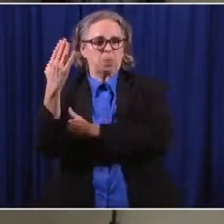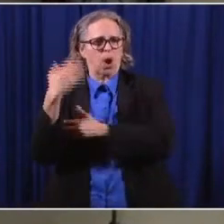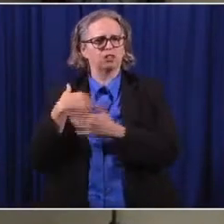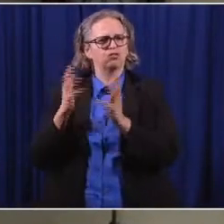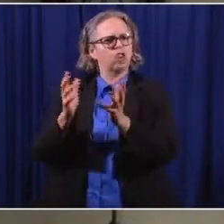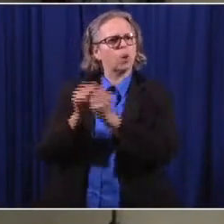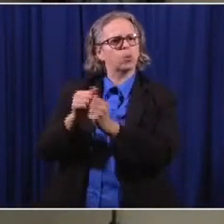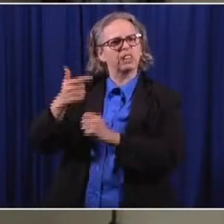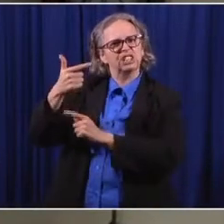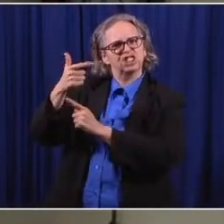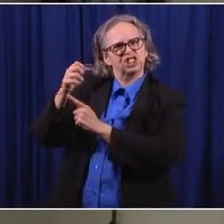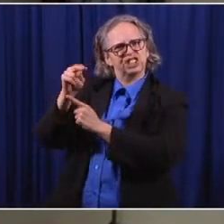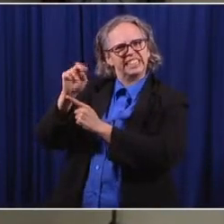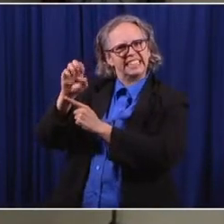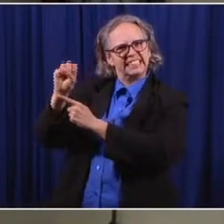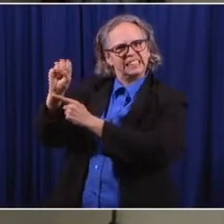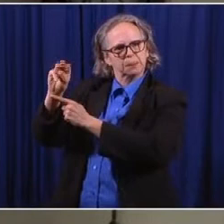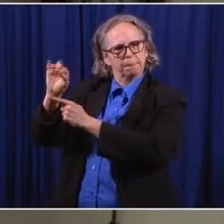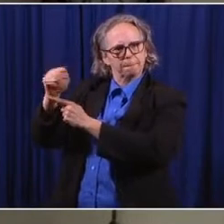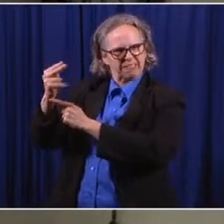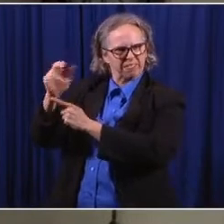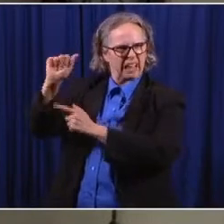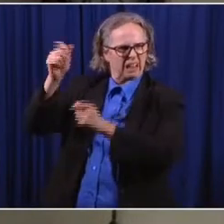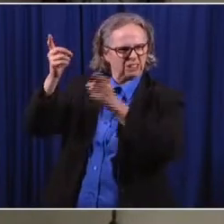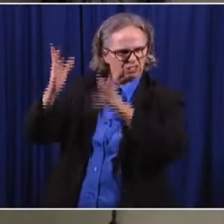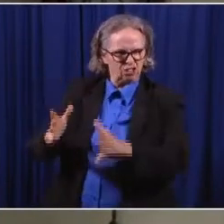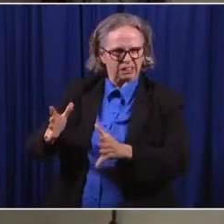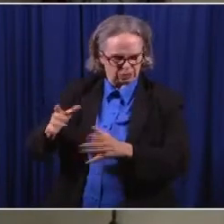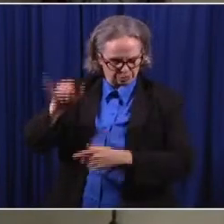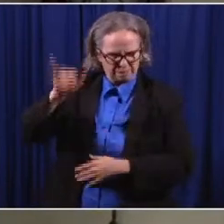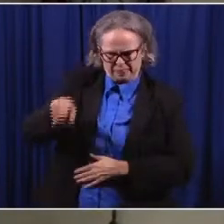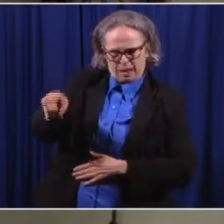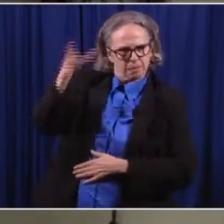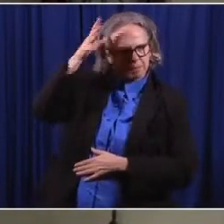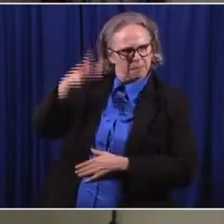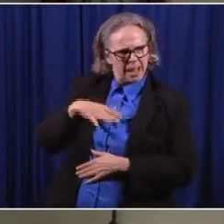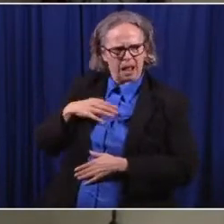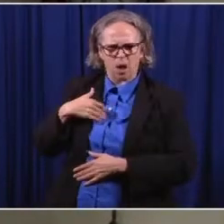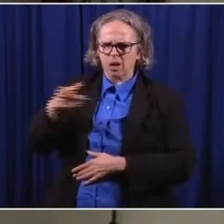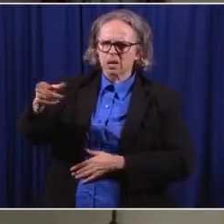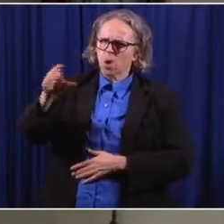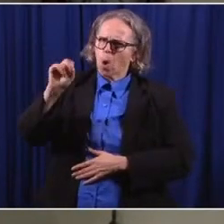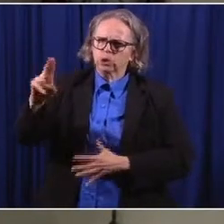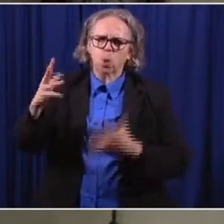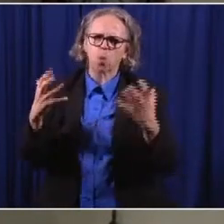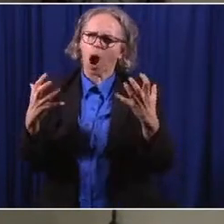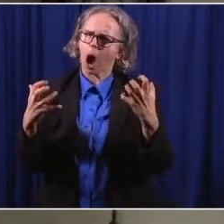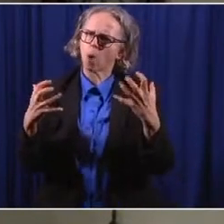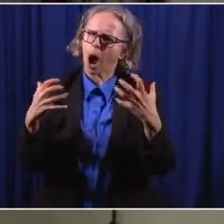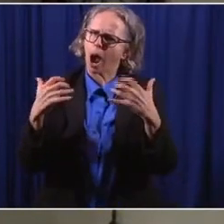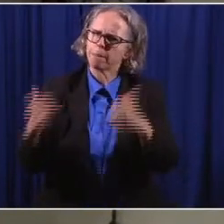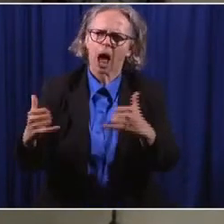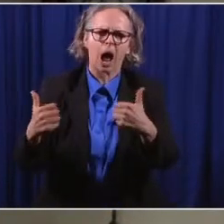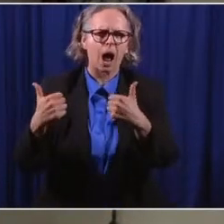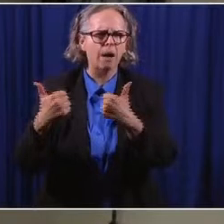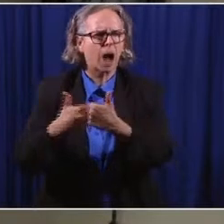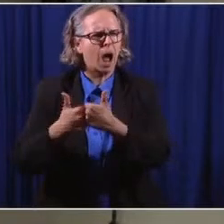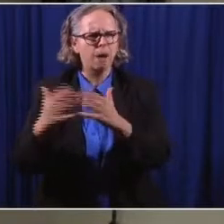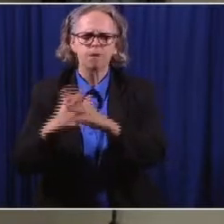a little update. I know Ohio State wants to play. I know the president wants to play. And I think they make a good